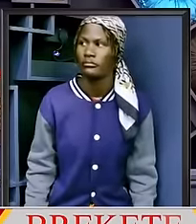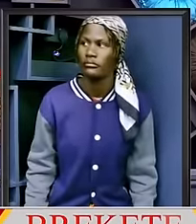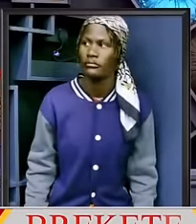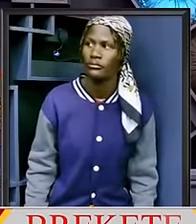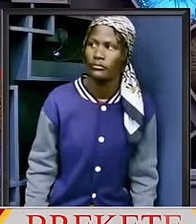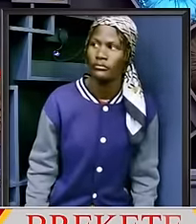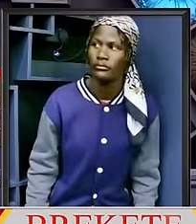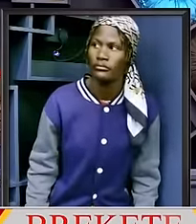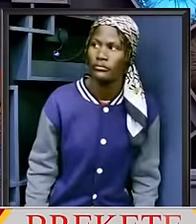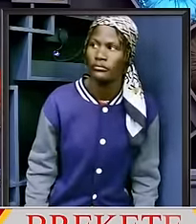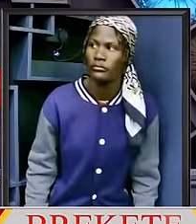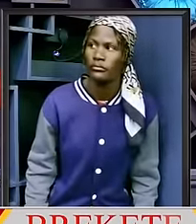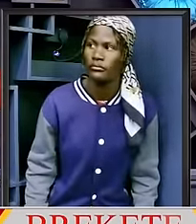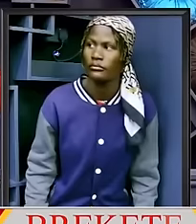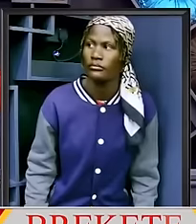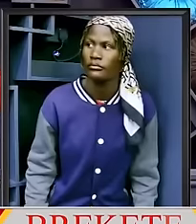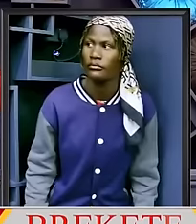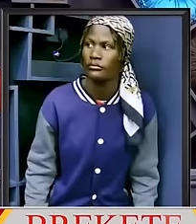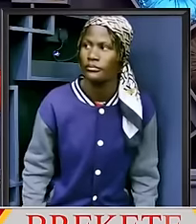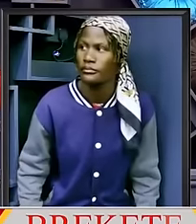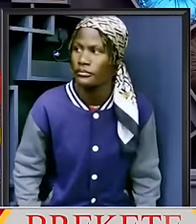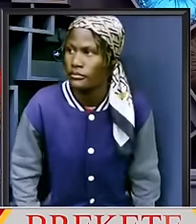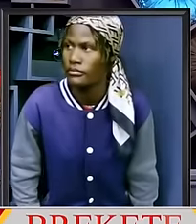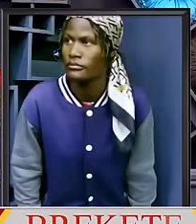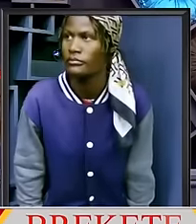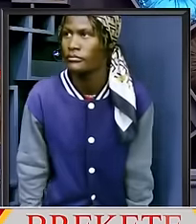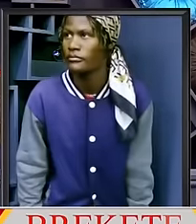Where is the second mic? He's on the way, sir.